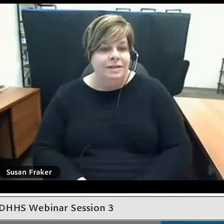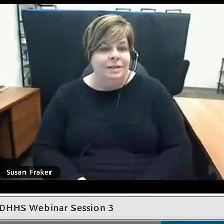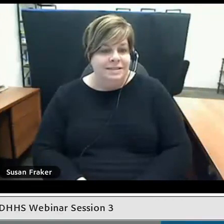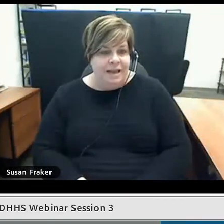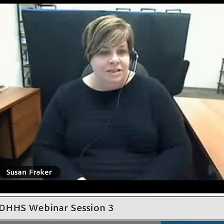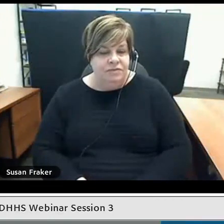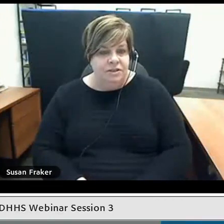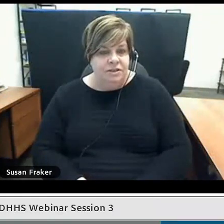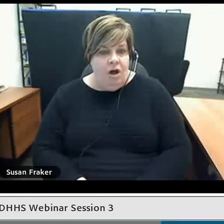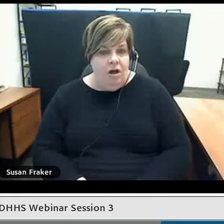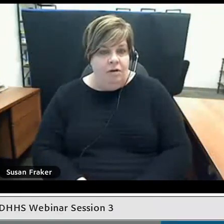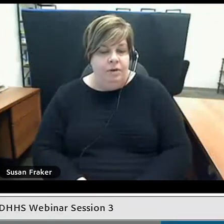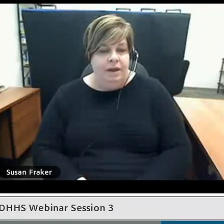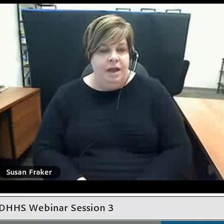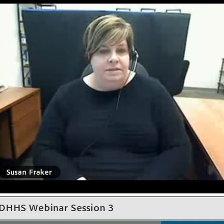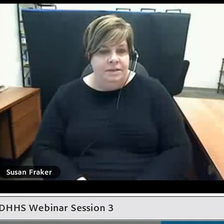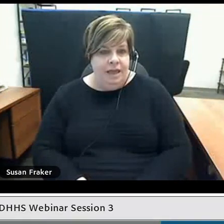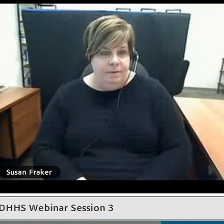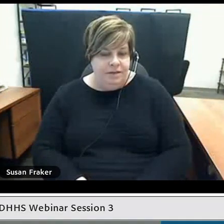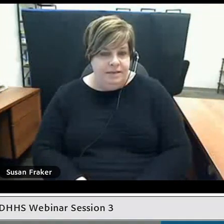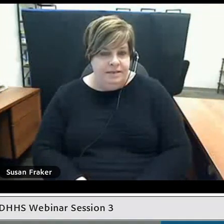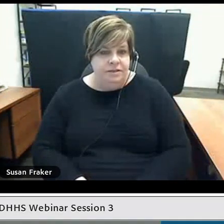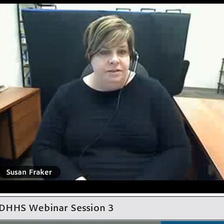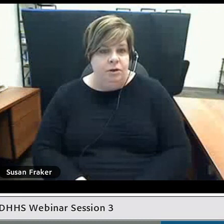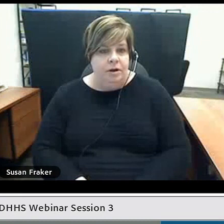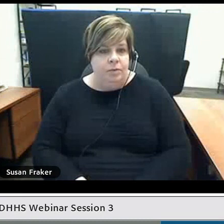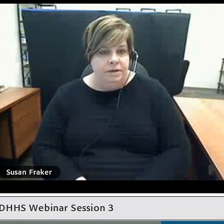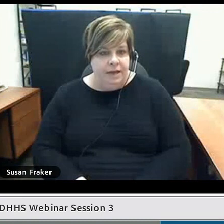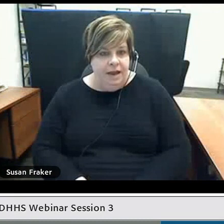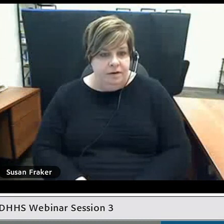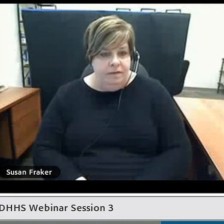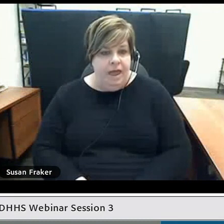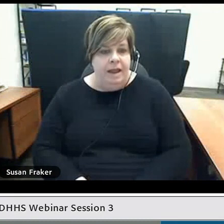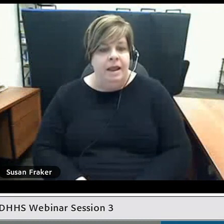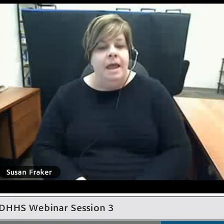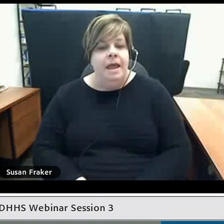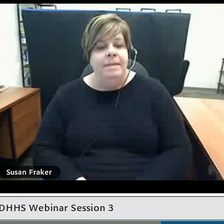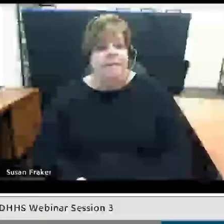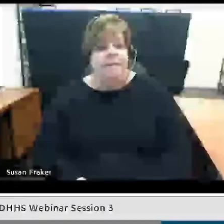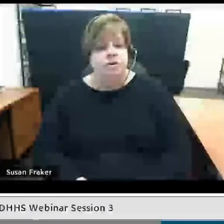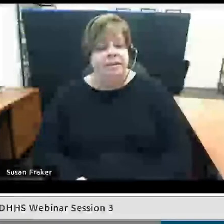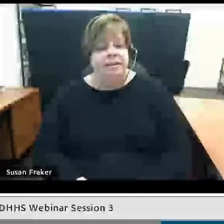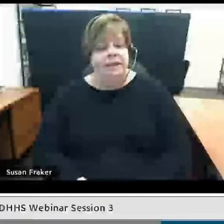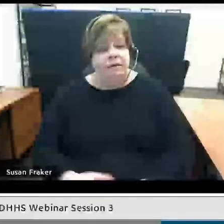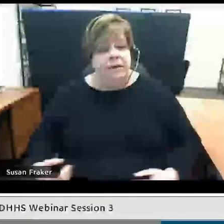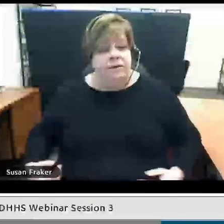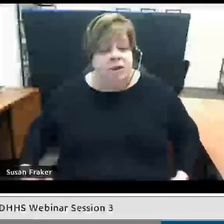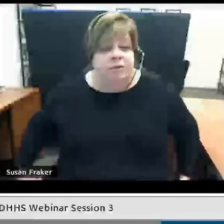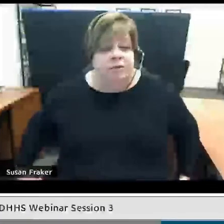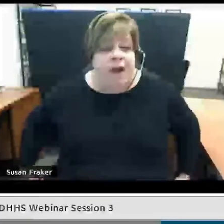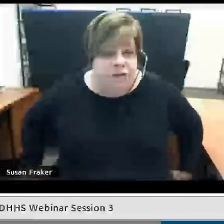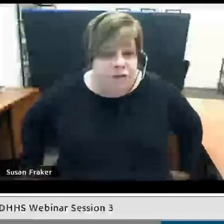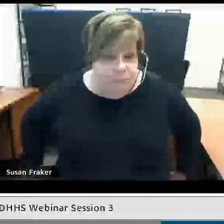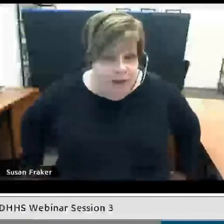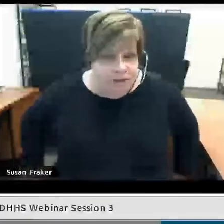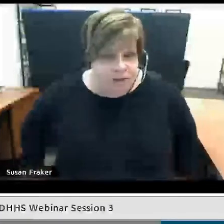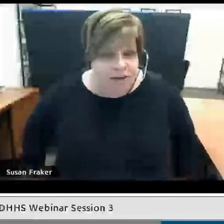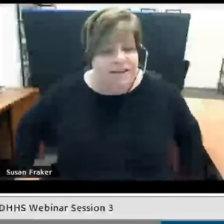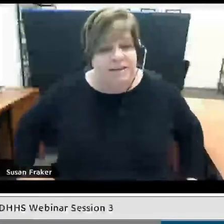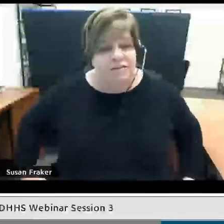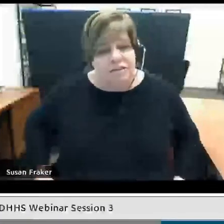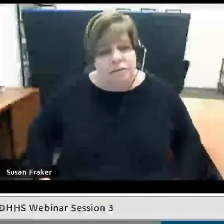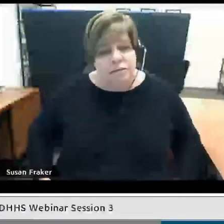no one-size-fits-all when it comes to language access, so you'll want to work together on that. Make sure that the information you're providing to your